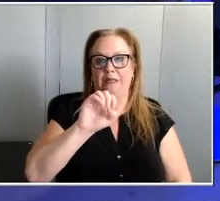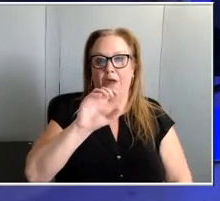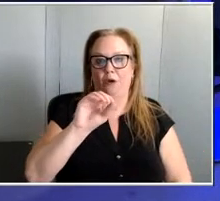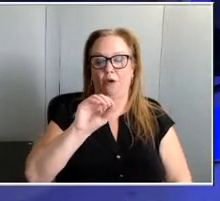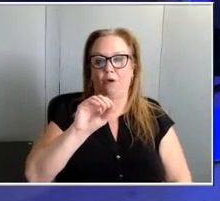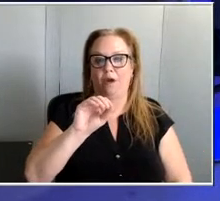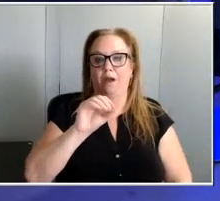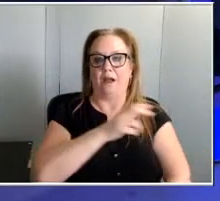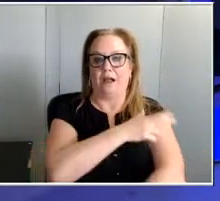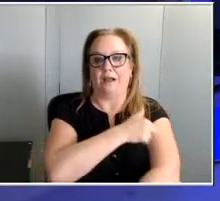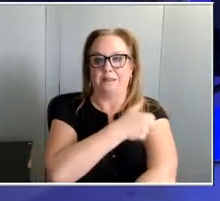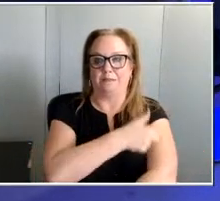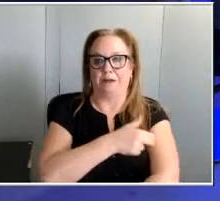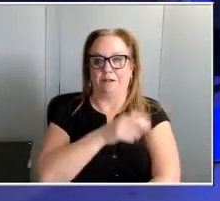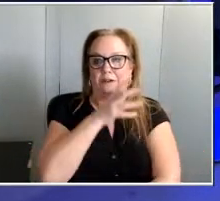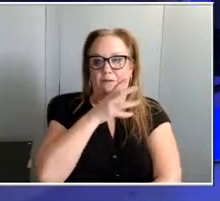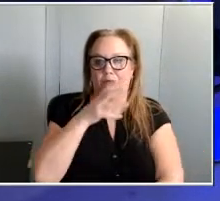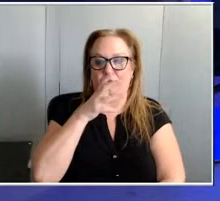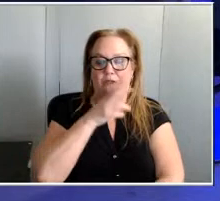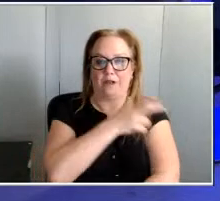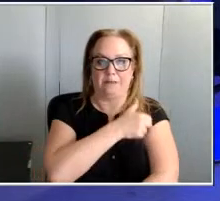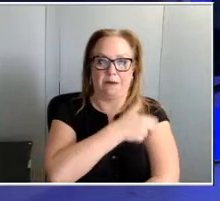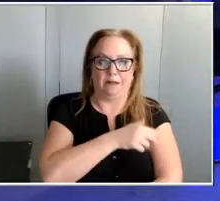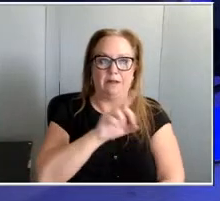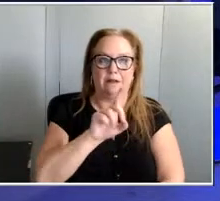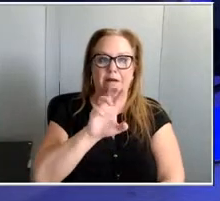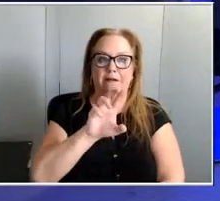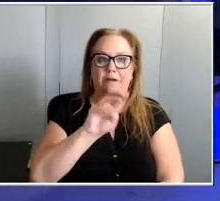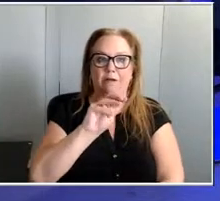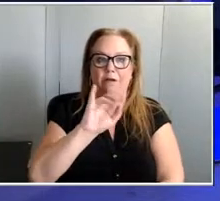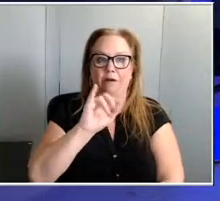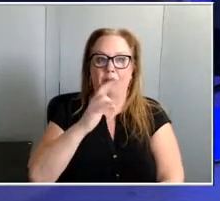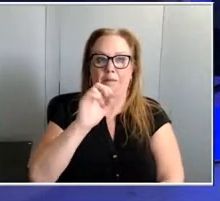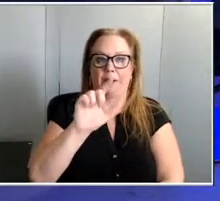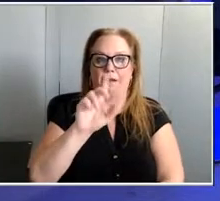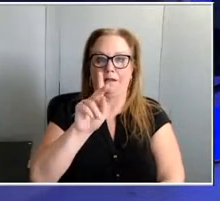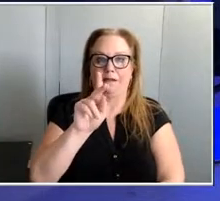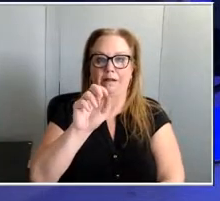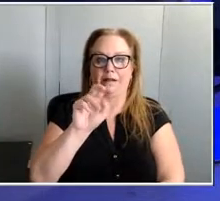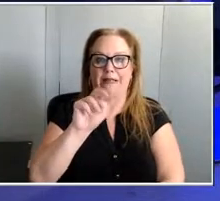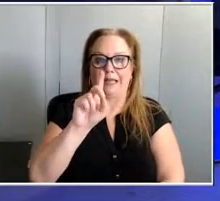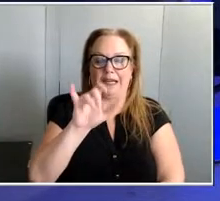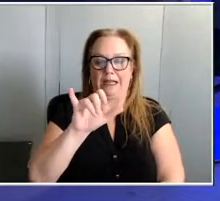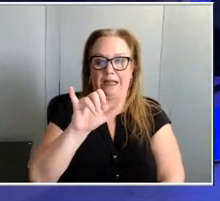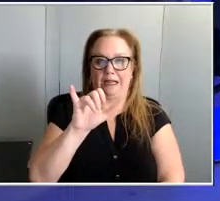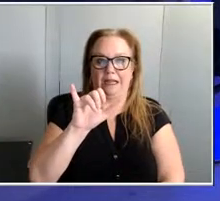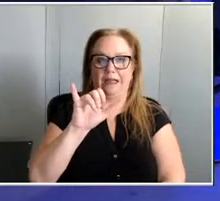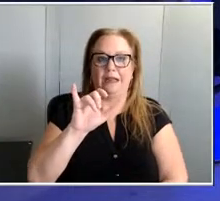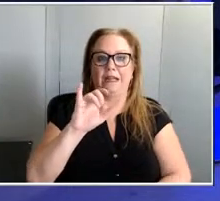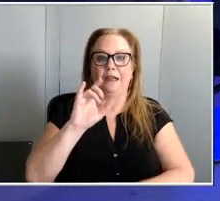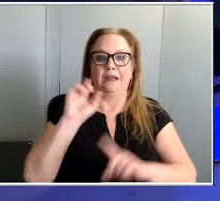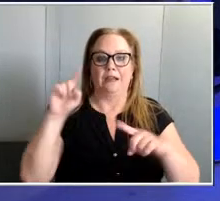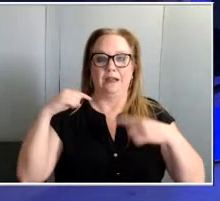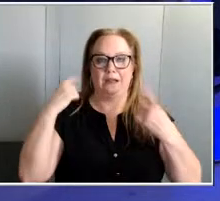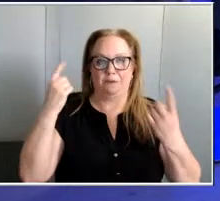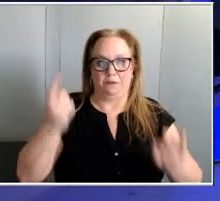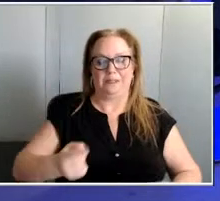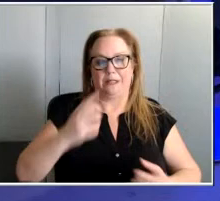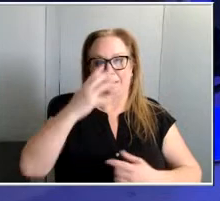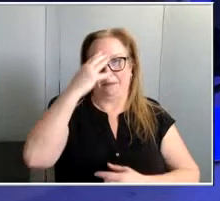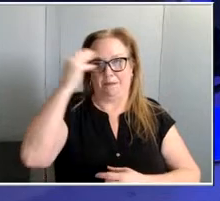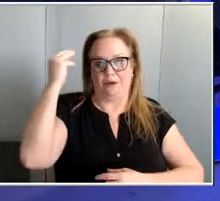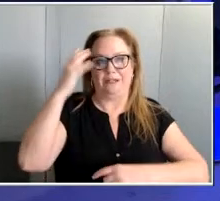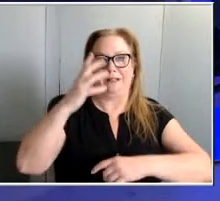time talking to Jody. Dr. Michael Kennedy is a family medicine doctor who I've known, who was the institutional memory at this place until he